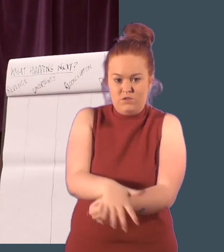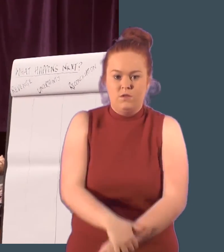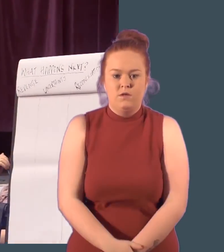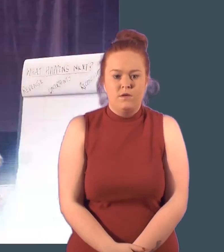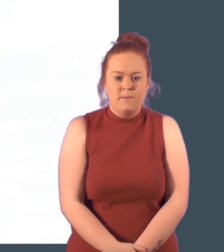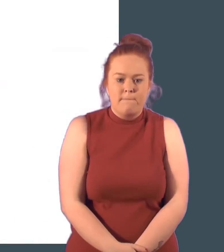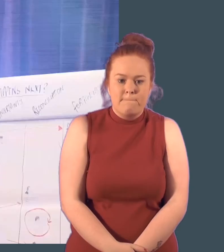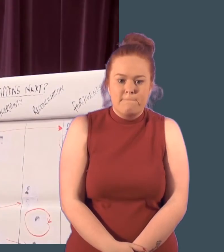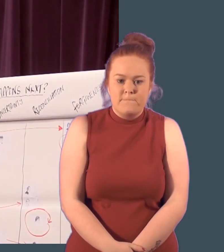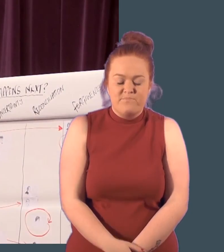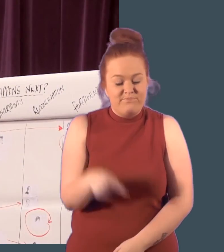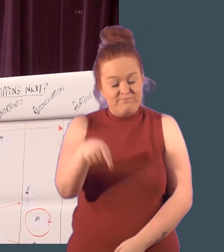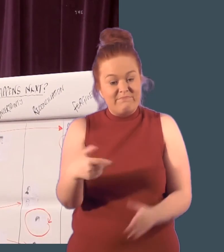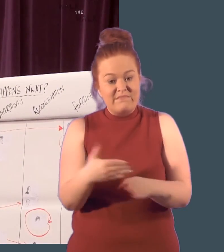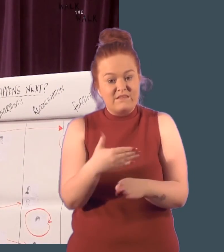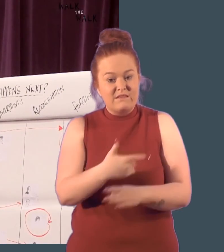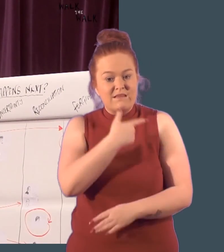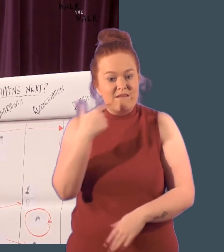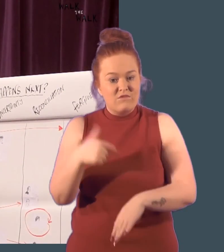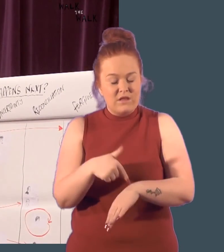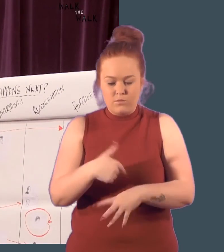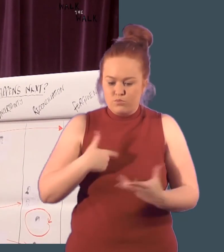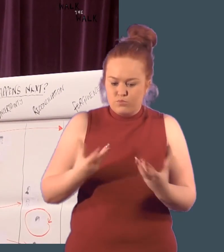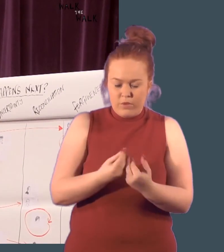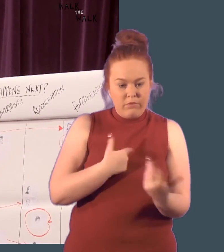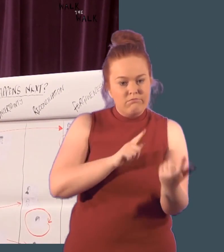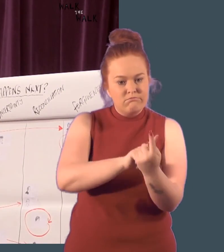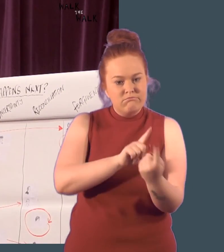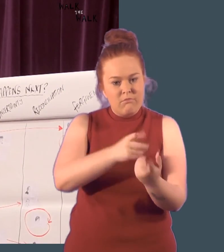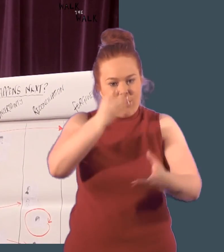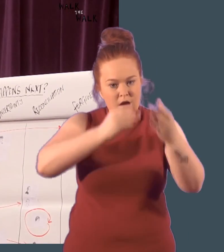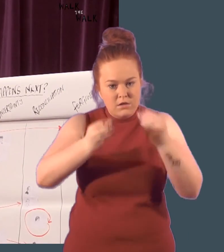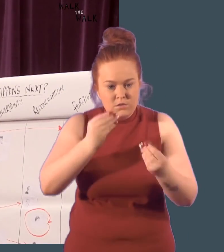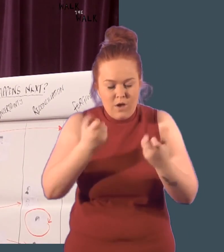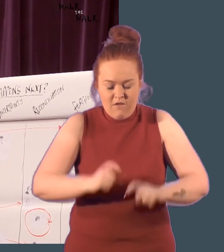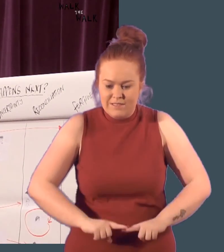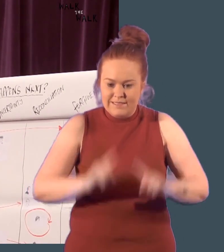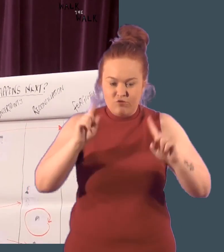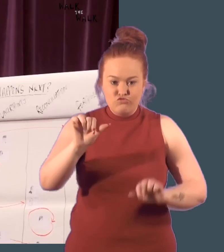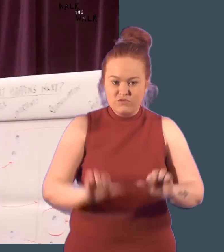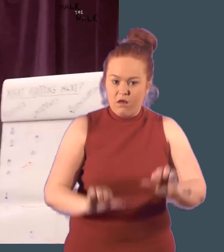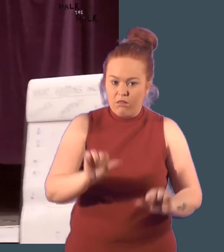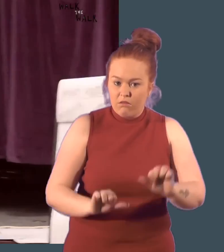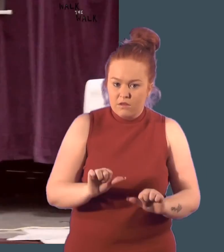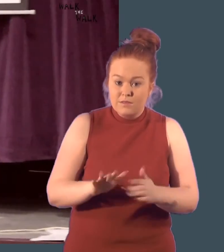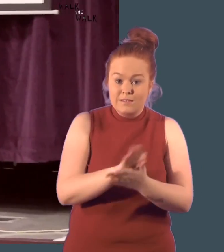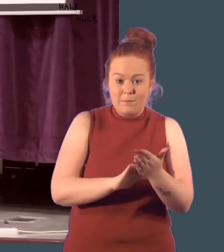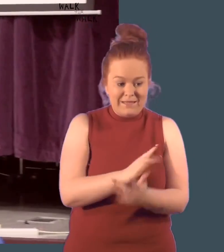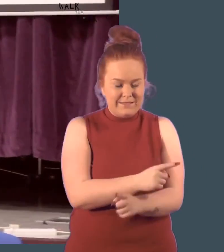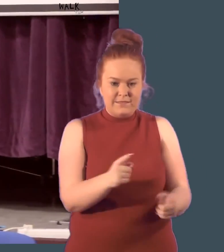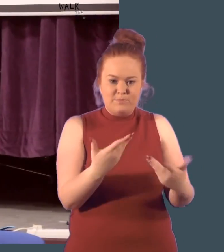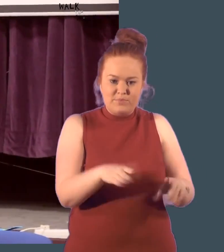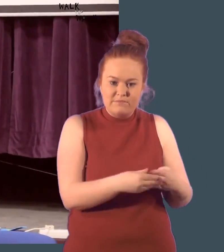situation? Every time I've done this activity with learners, I've got a different end result, which means it's a truly learner-led